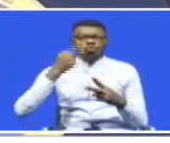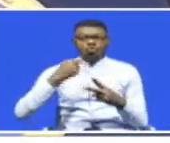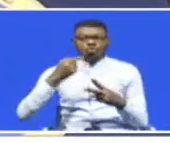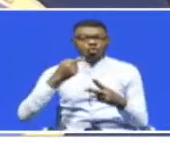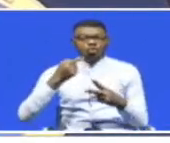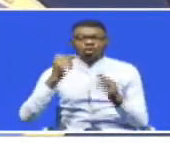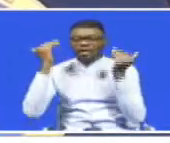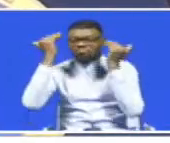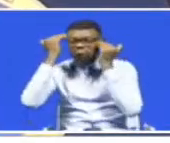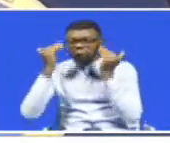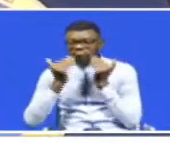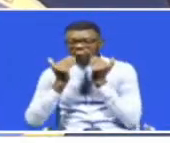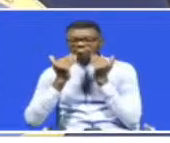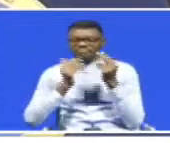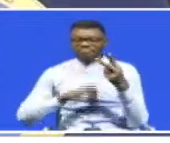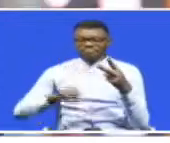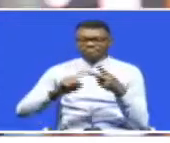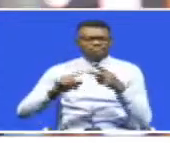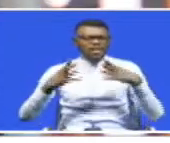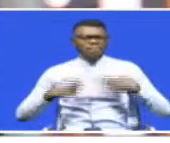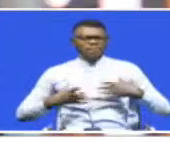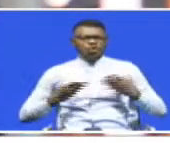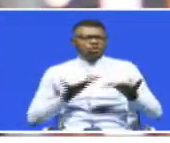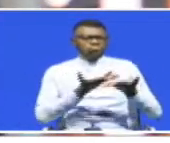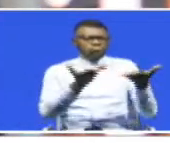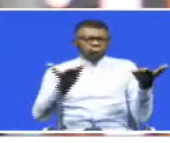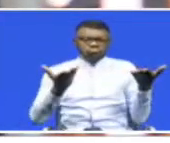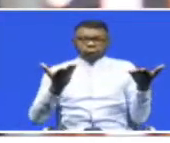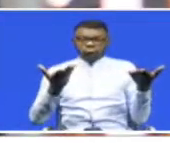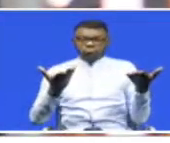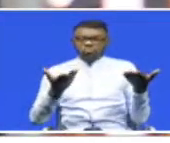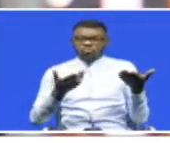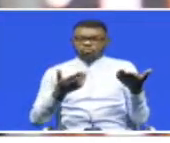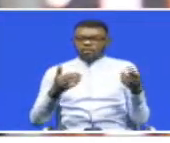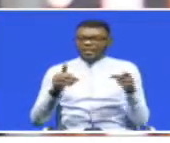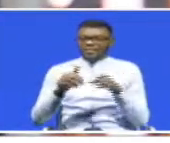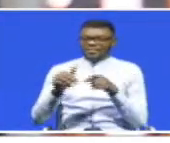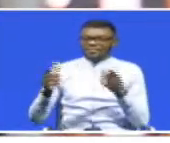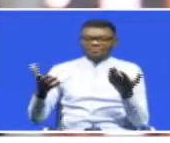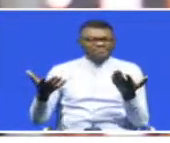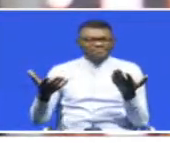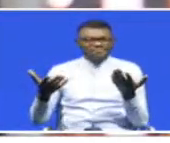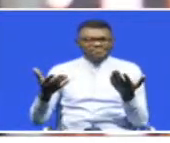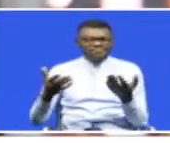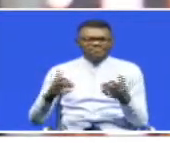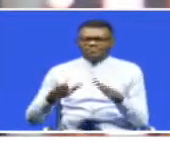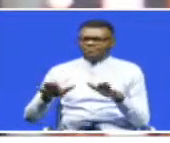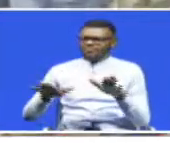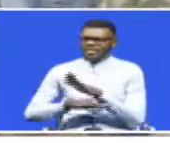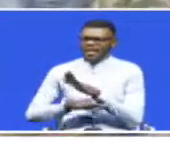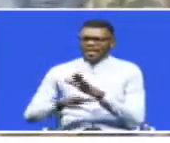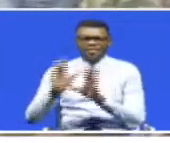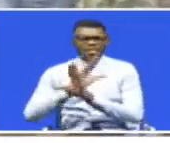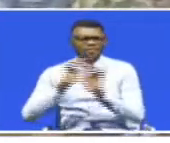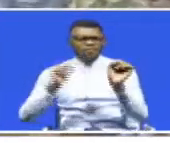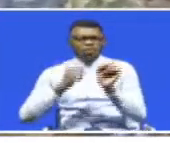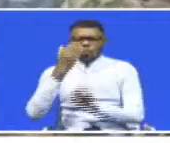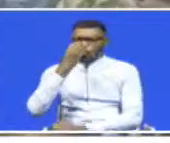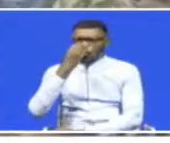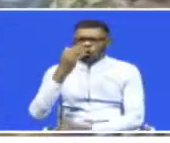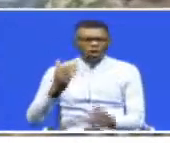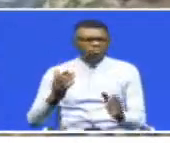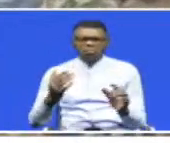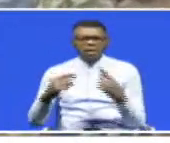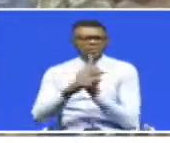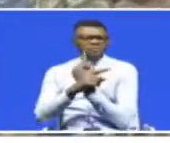it the judiciary or the people? And perhaps taking a swipe at his deputy William Ruto and his allies who have